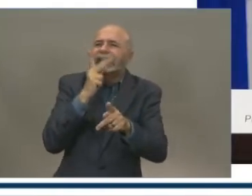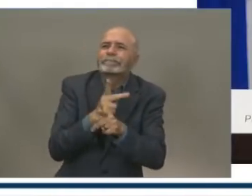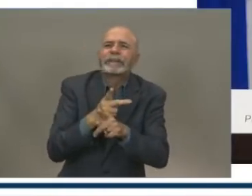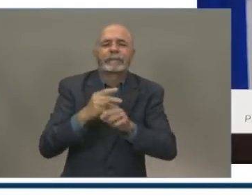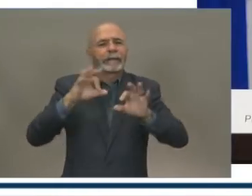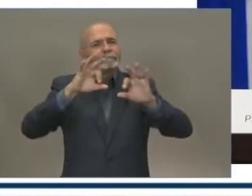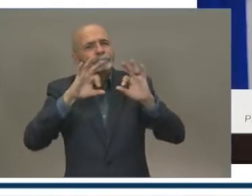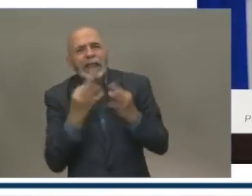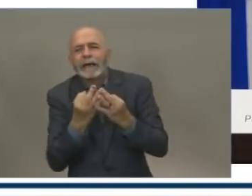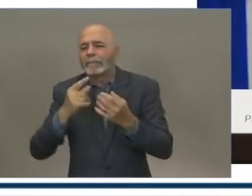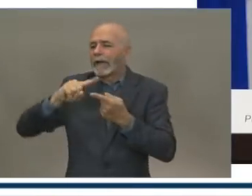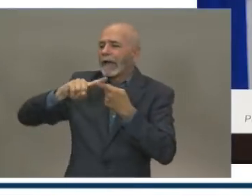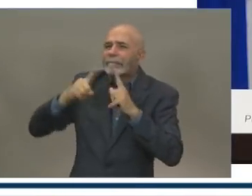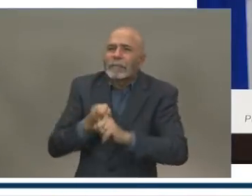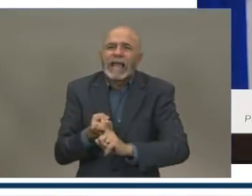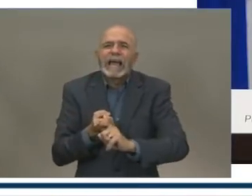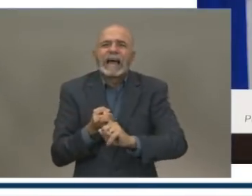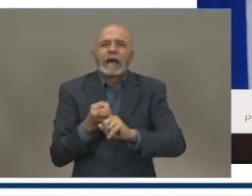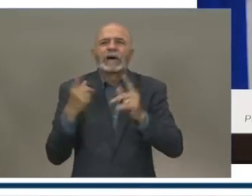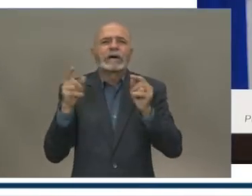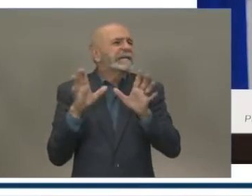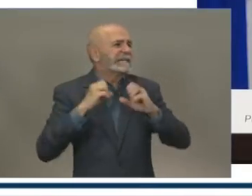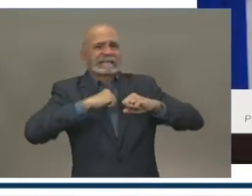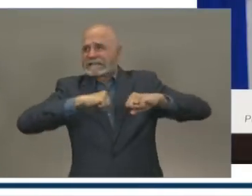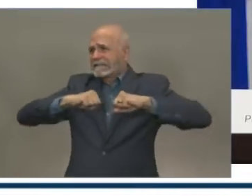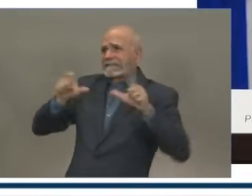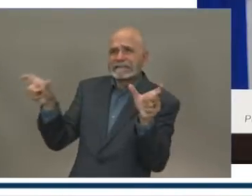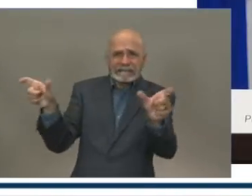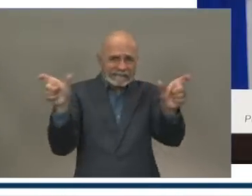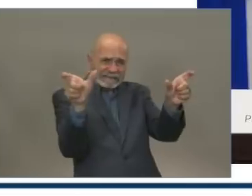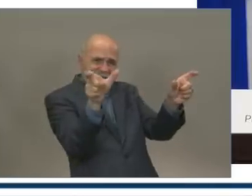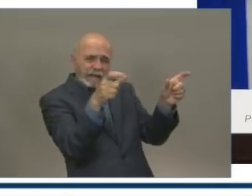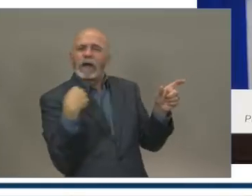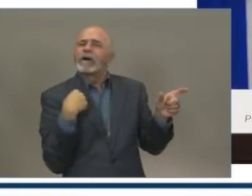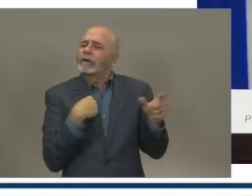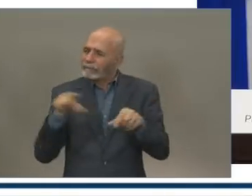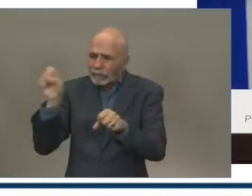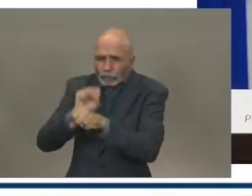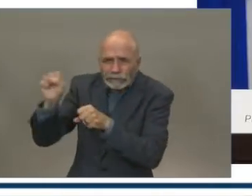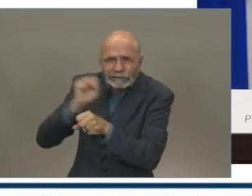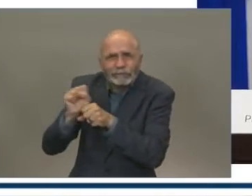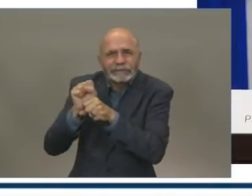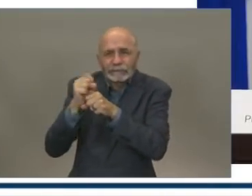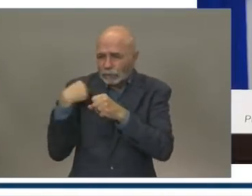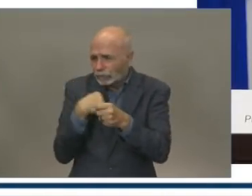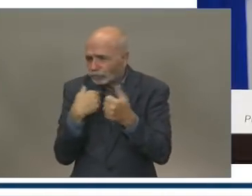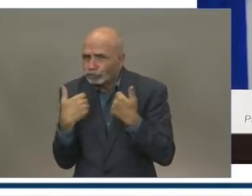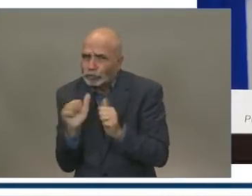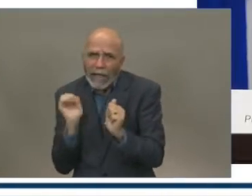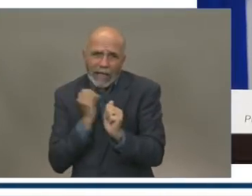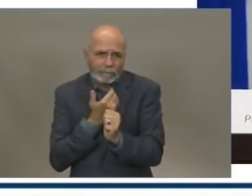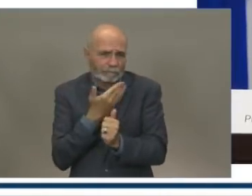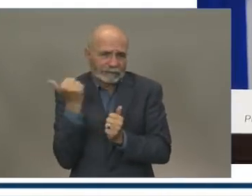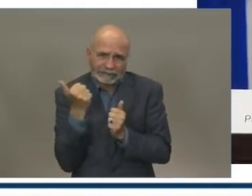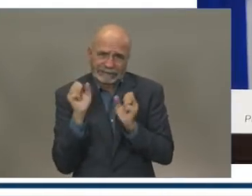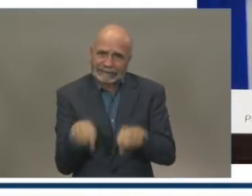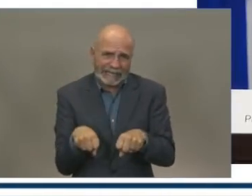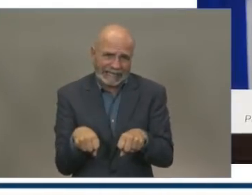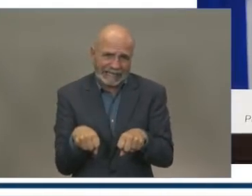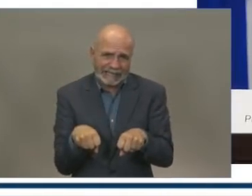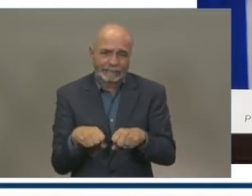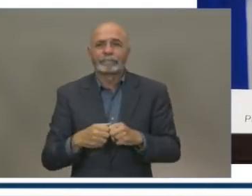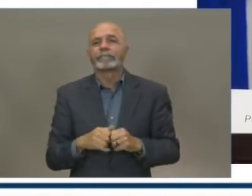from this virus, and we can do that by working together. So thank you, and I'll turn it over